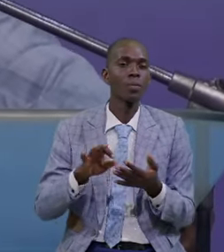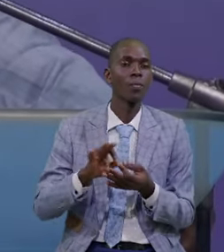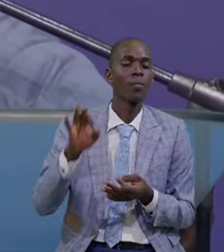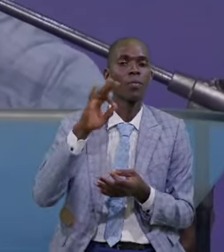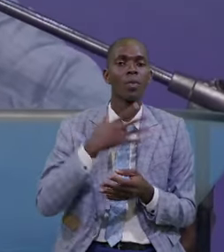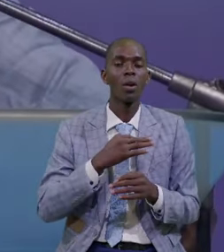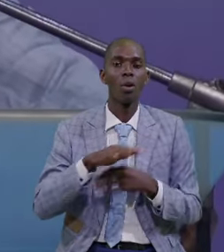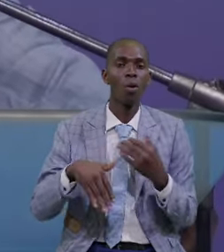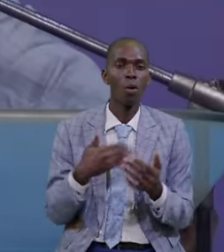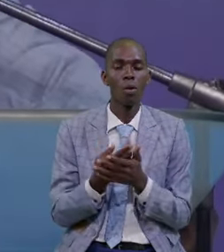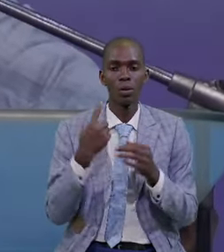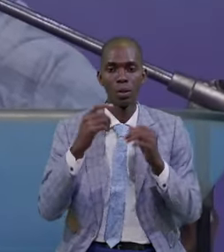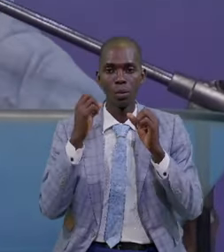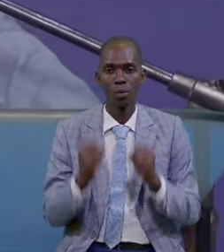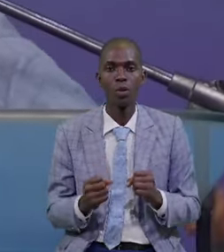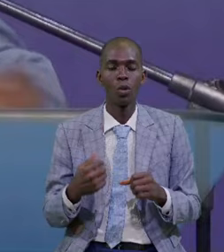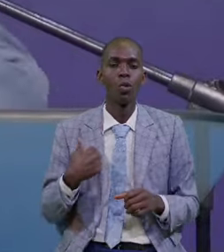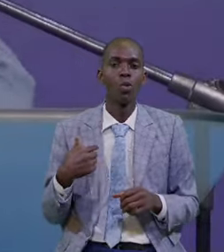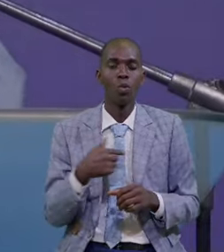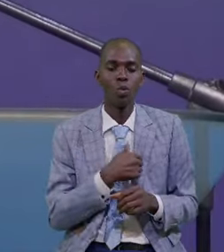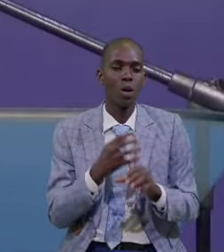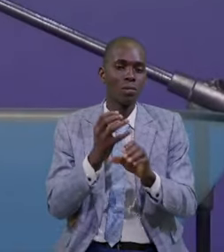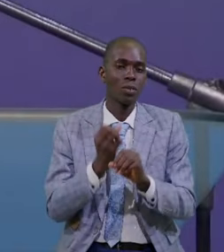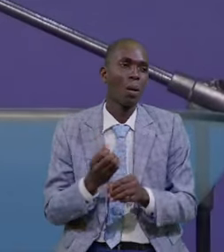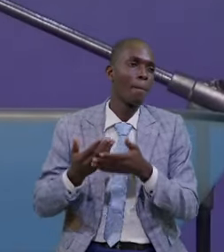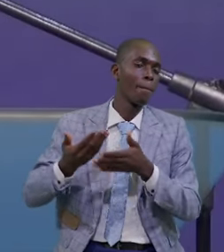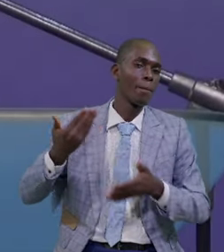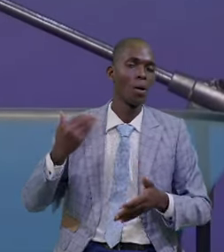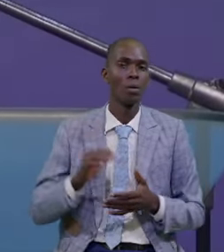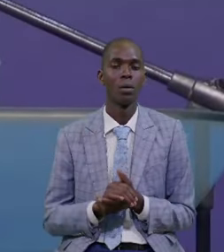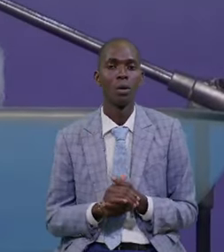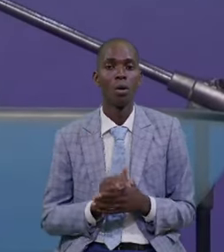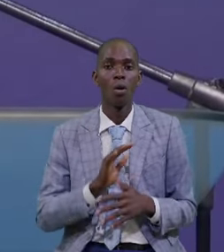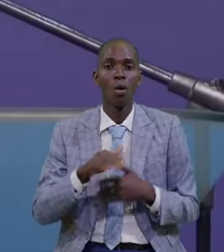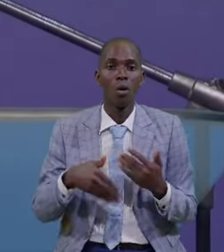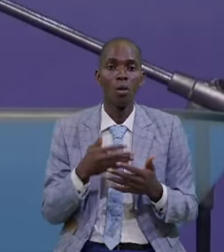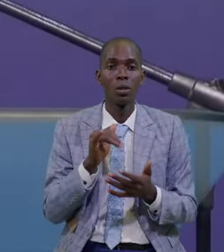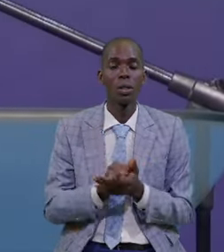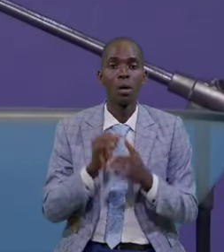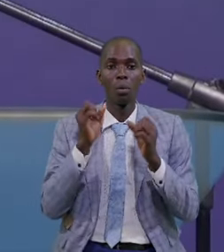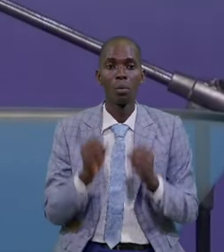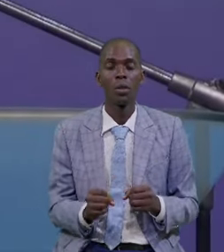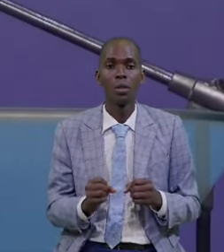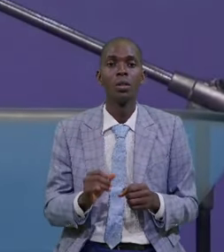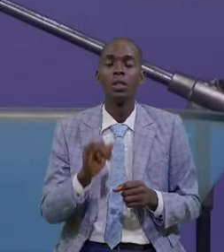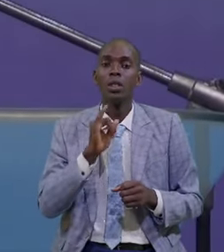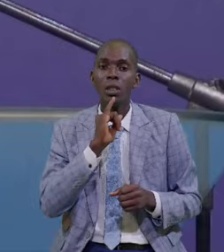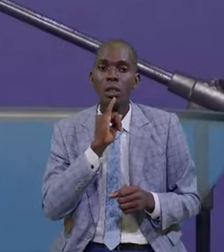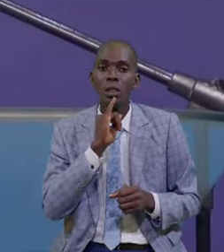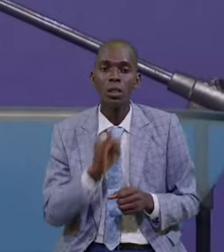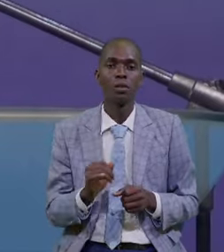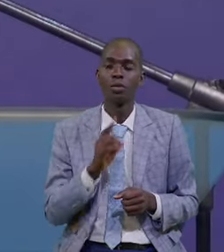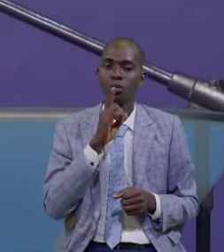power we had earlier, all that power is reactivated. And I